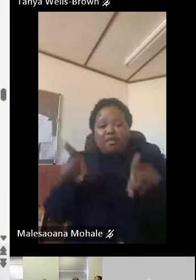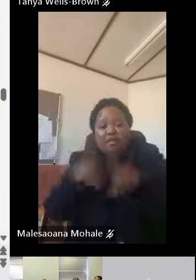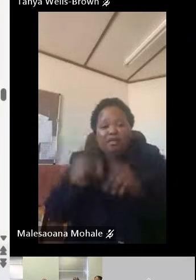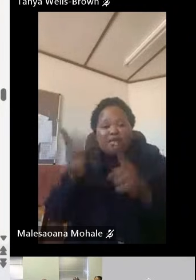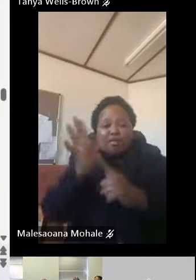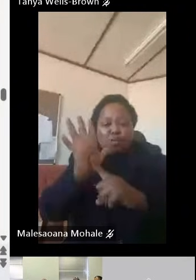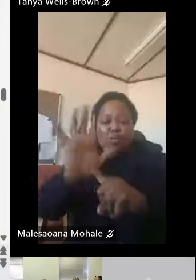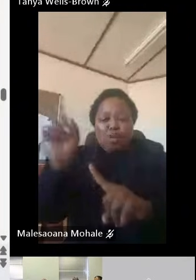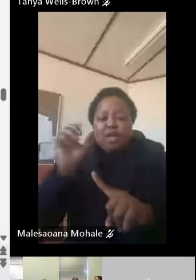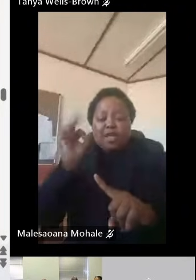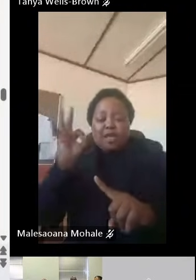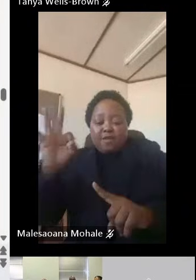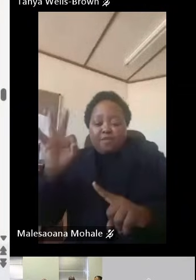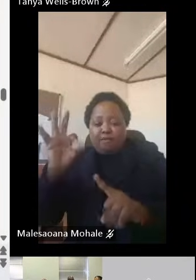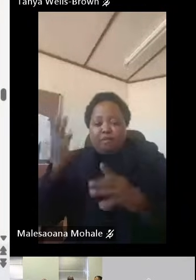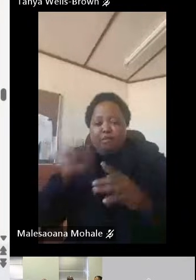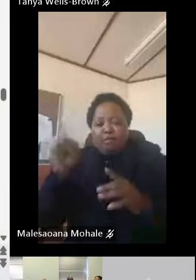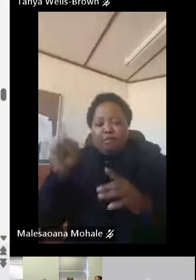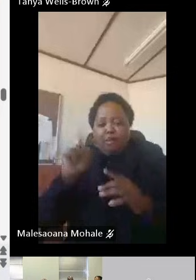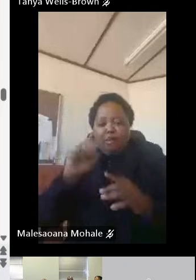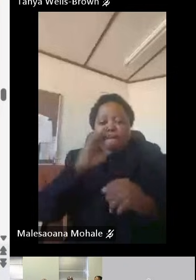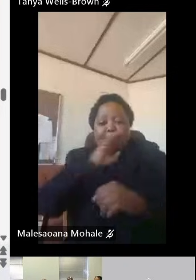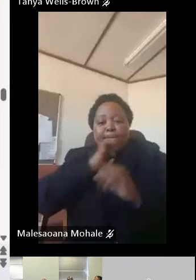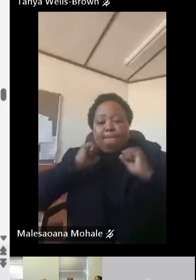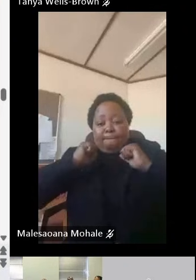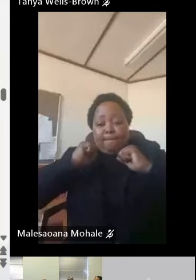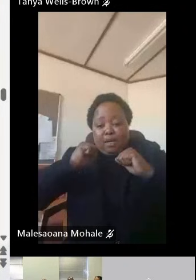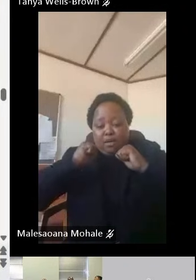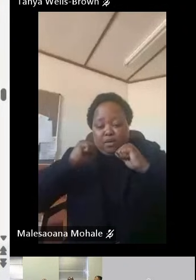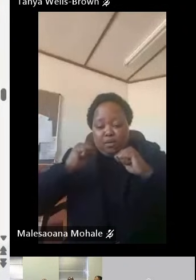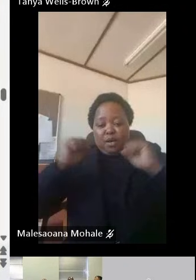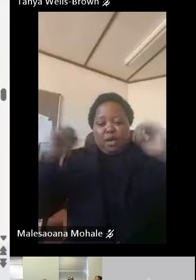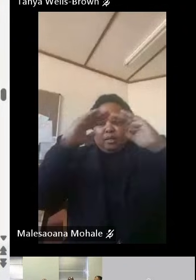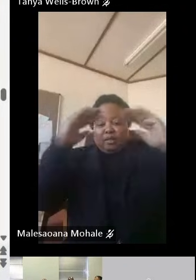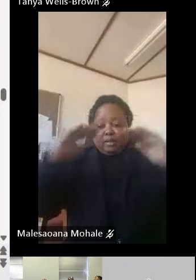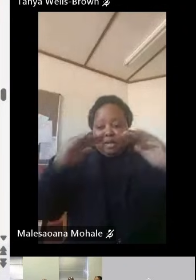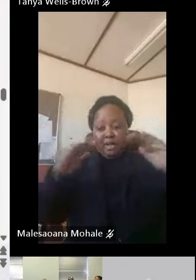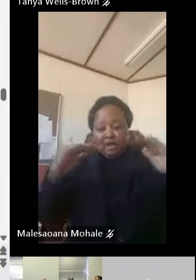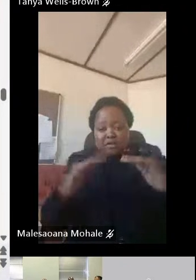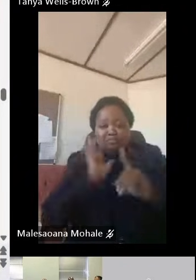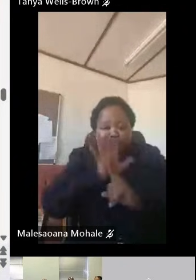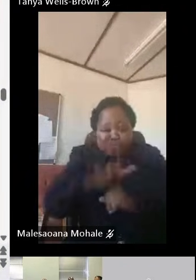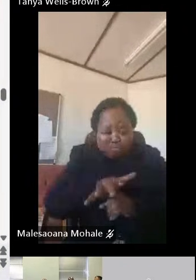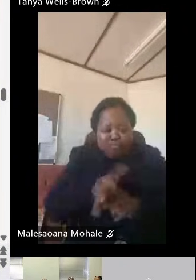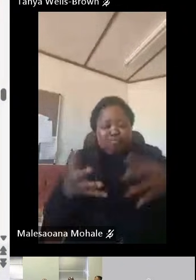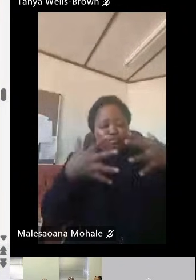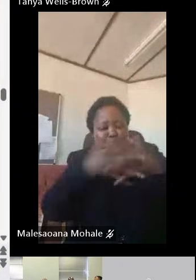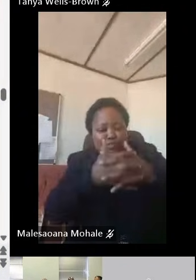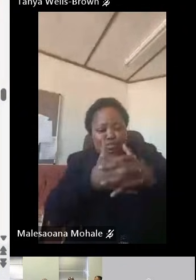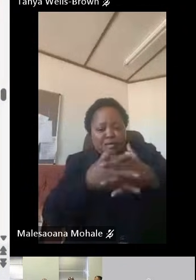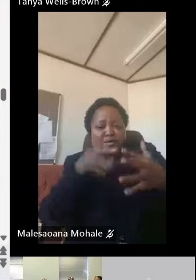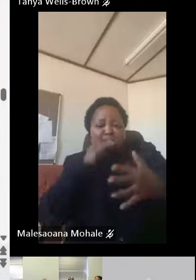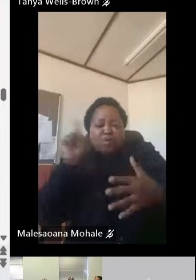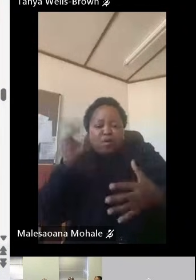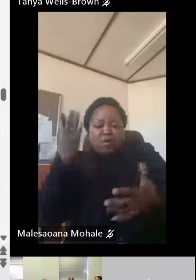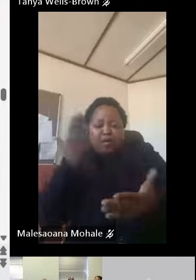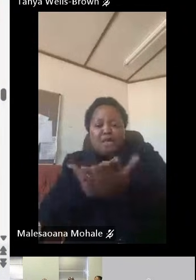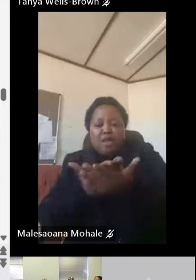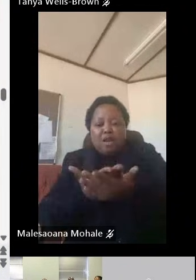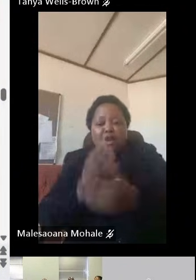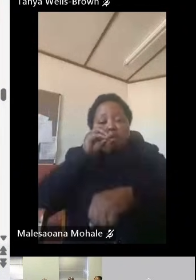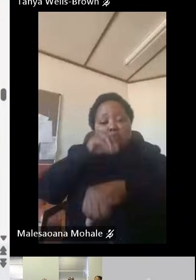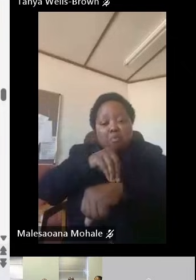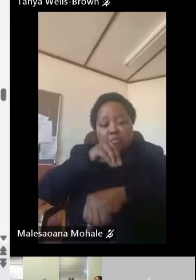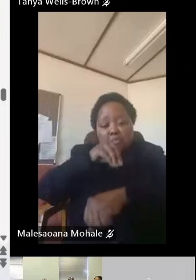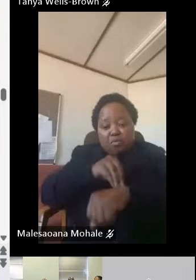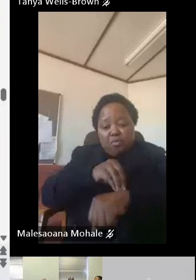oppressive power structures get together, they create either opportunities of privilege